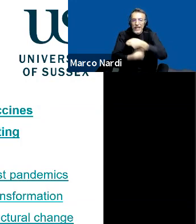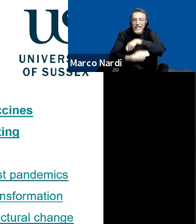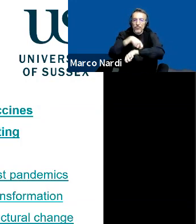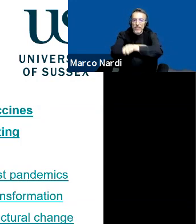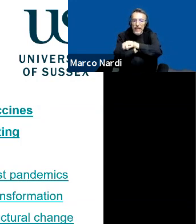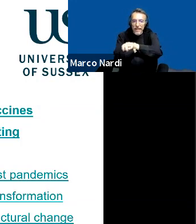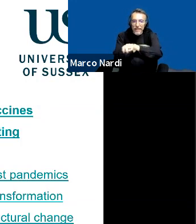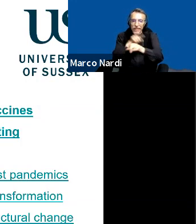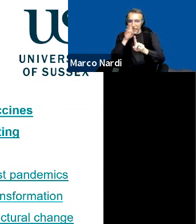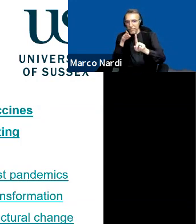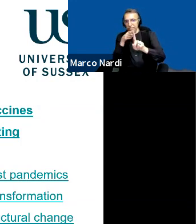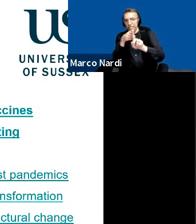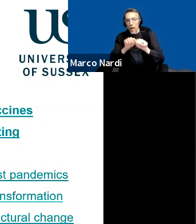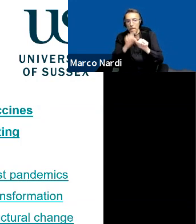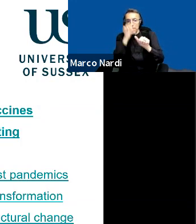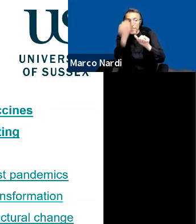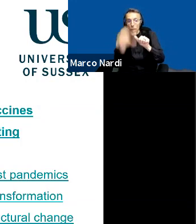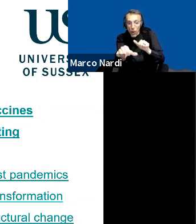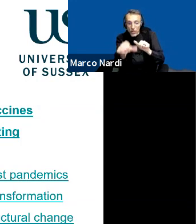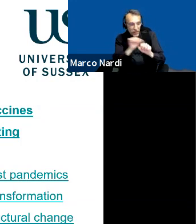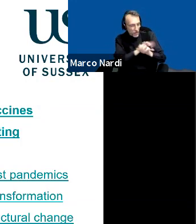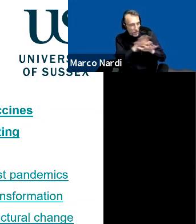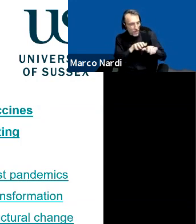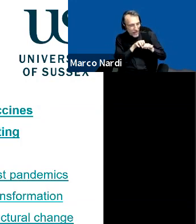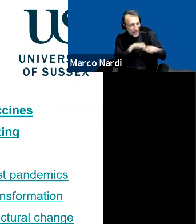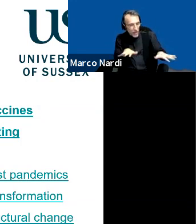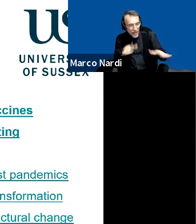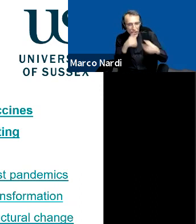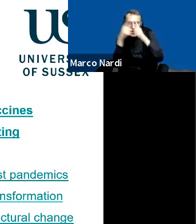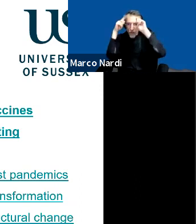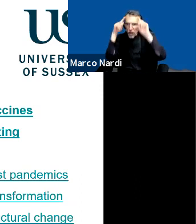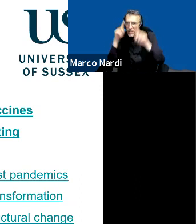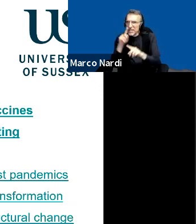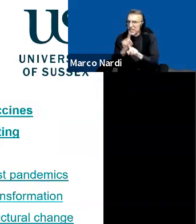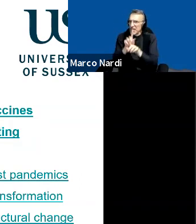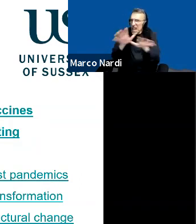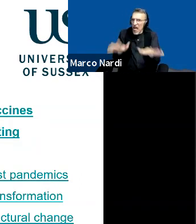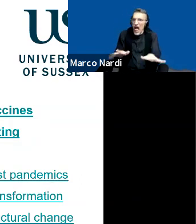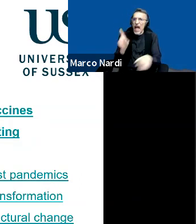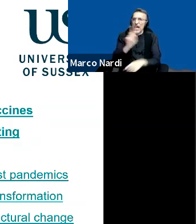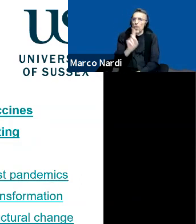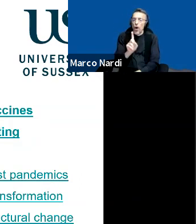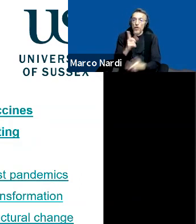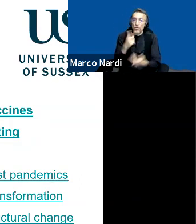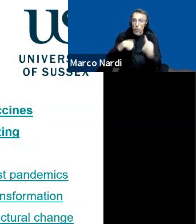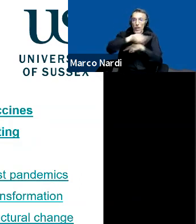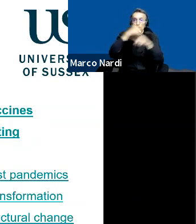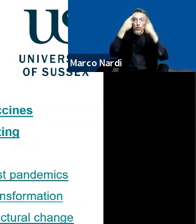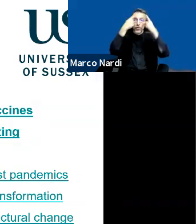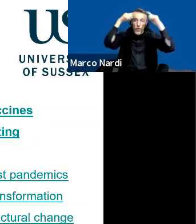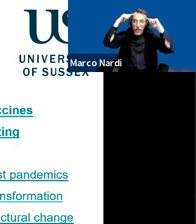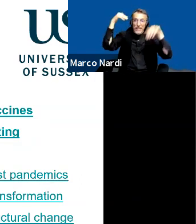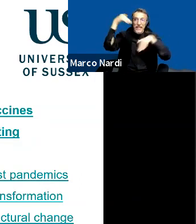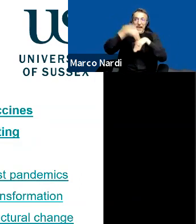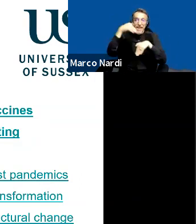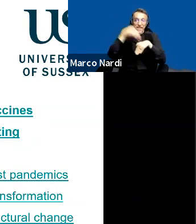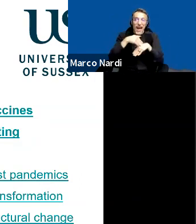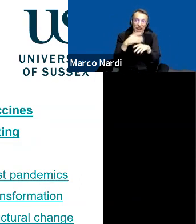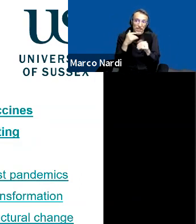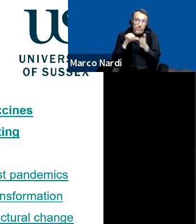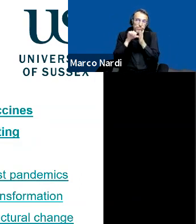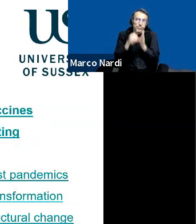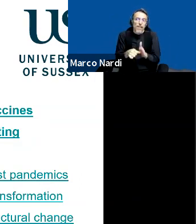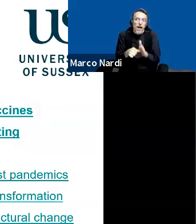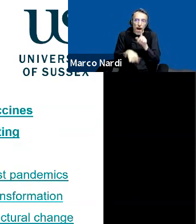about, towards the post-pandemic university, because all around the world, universities have been hit especially hard by some of the pre-existing pressures and